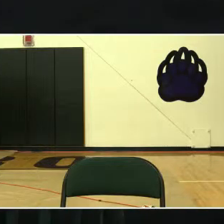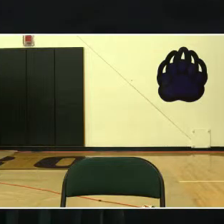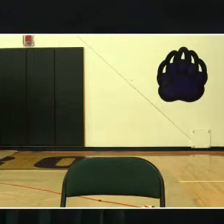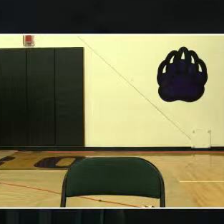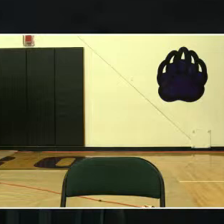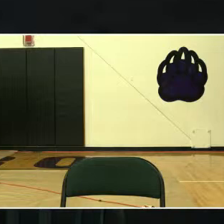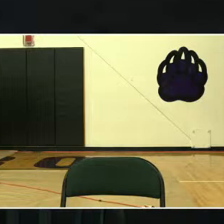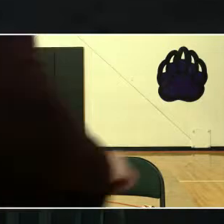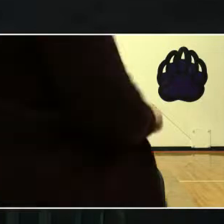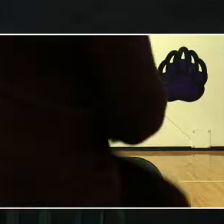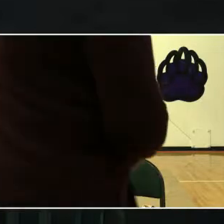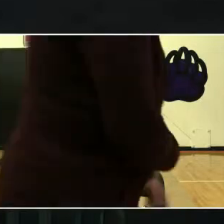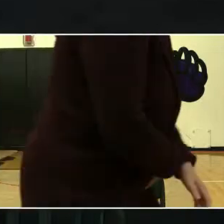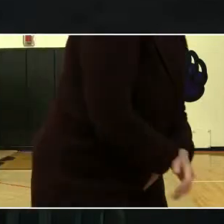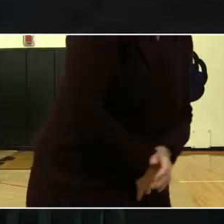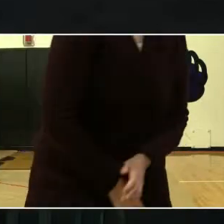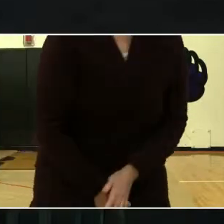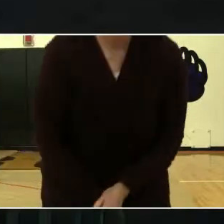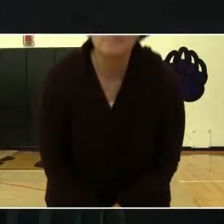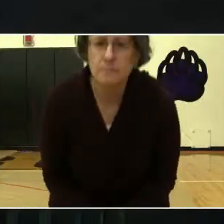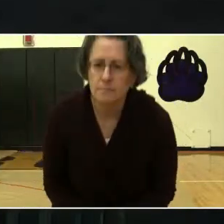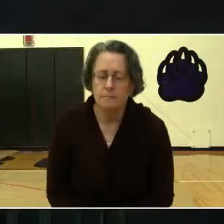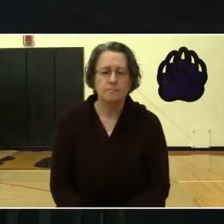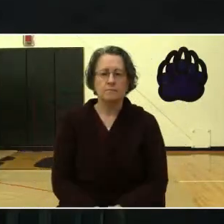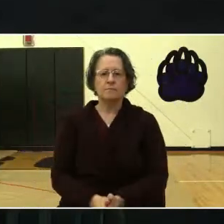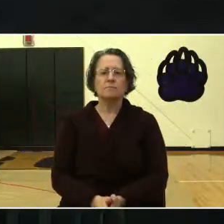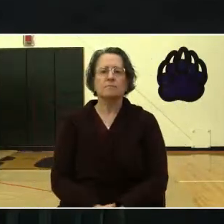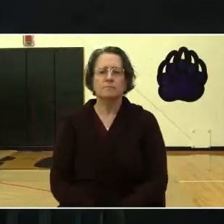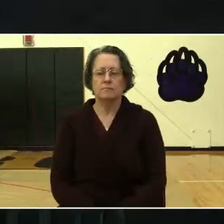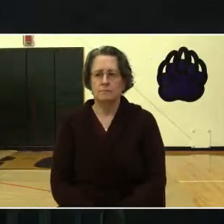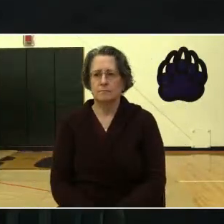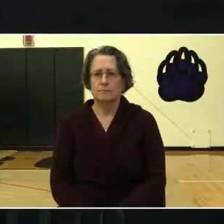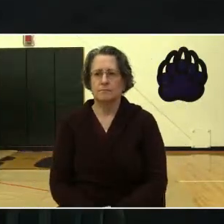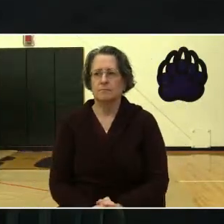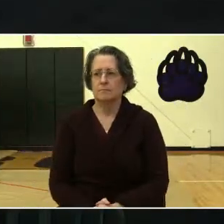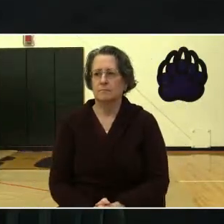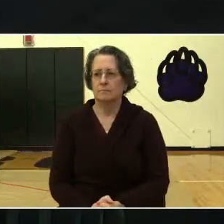by virtue of this AR yes that's what it